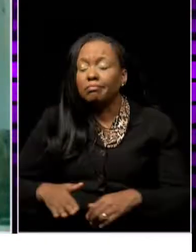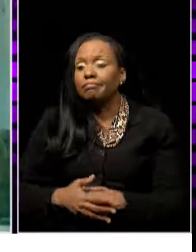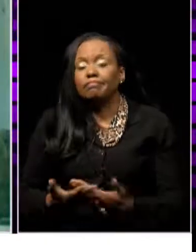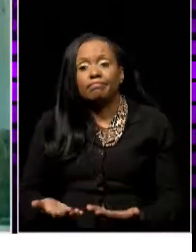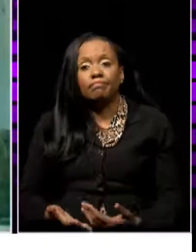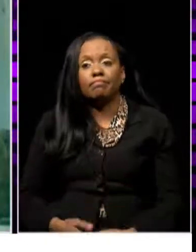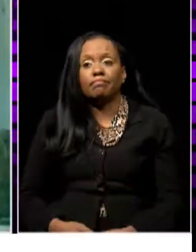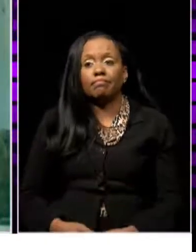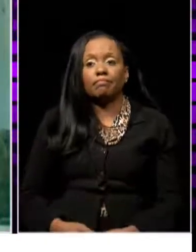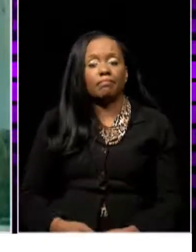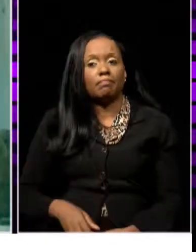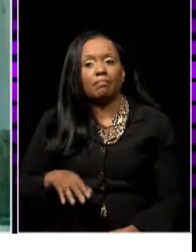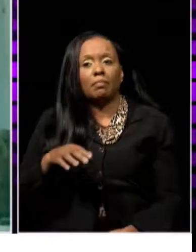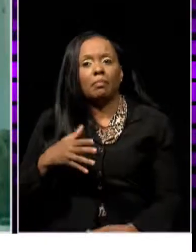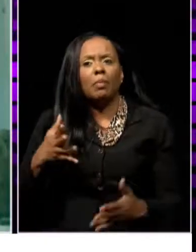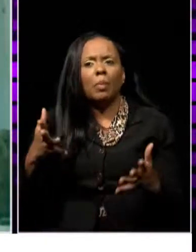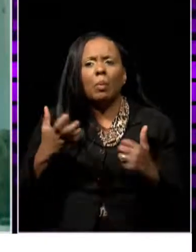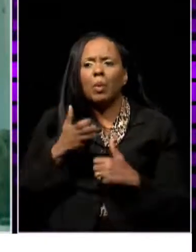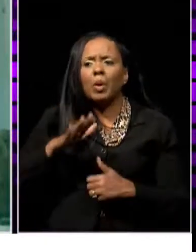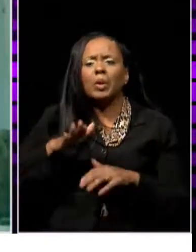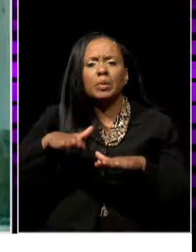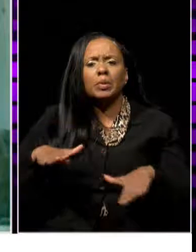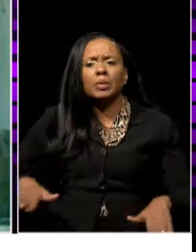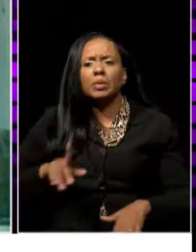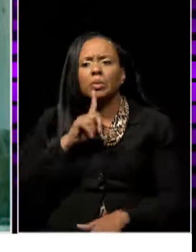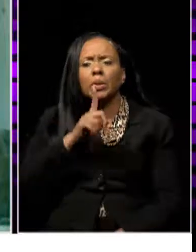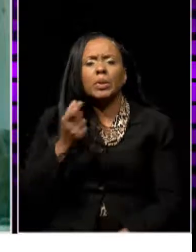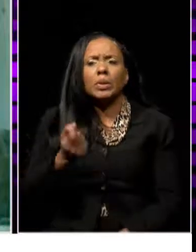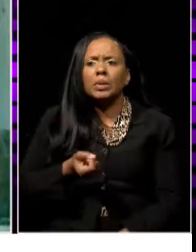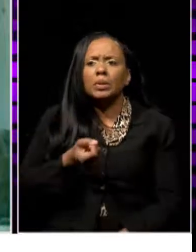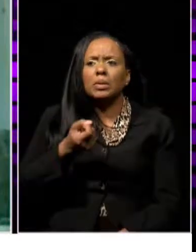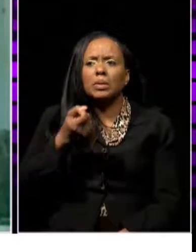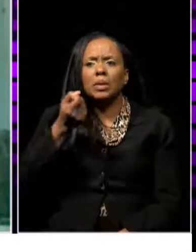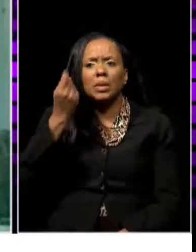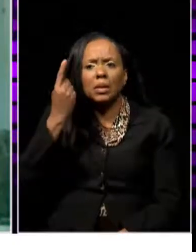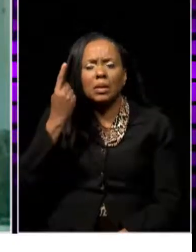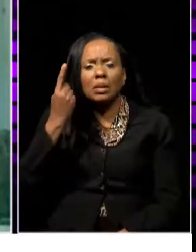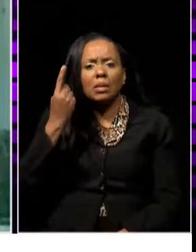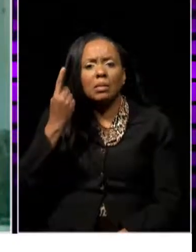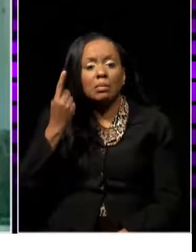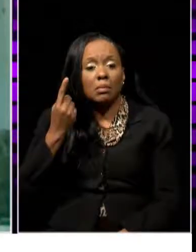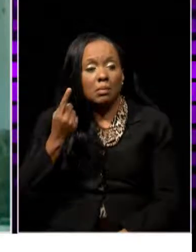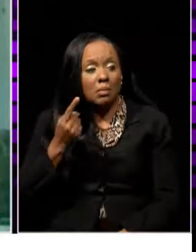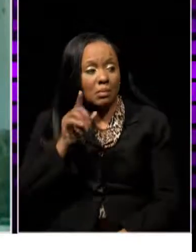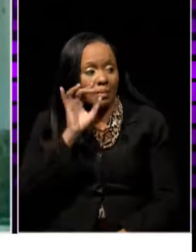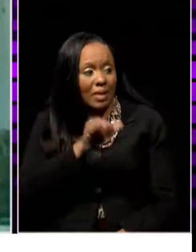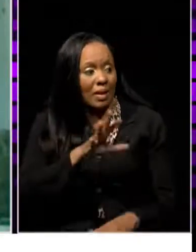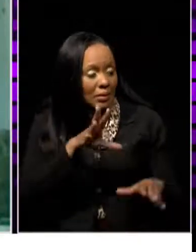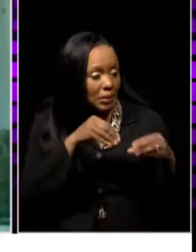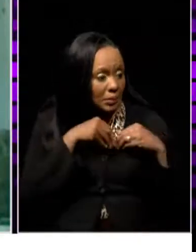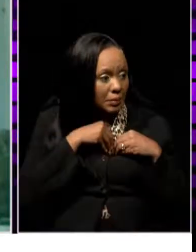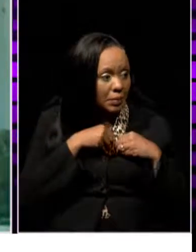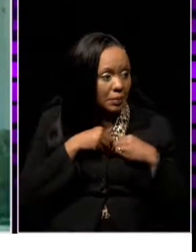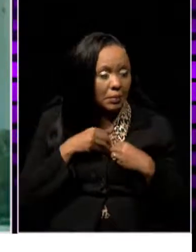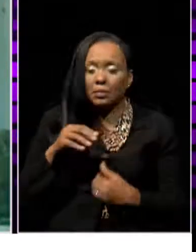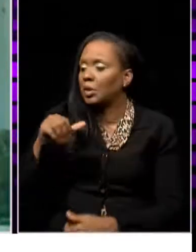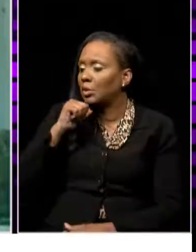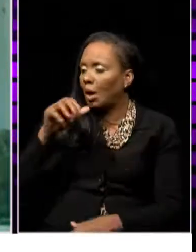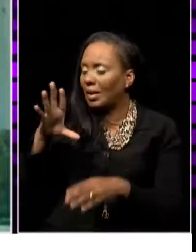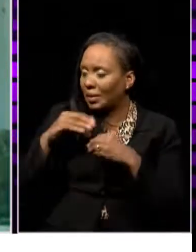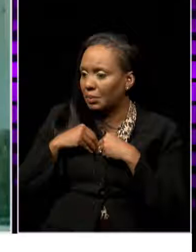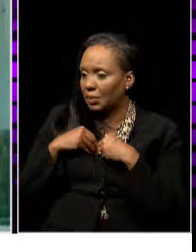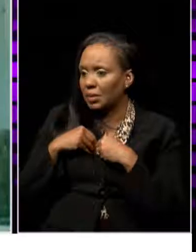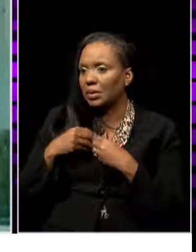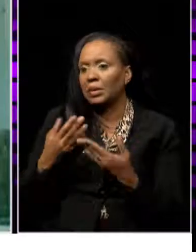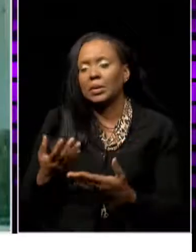to the point where they understand what is acceptable and what's the